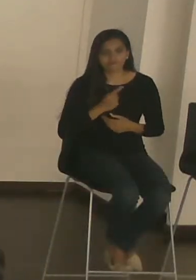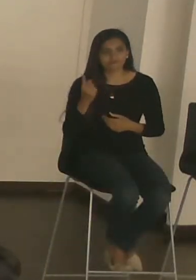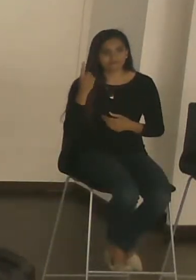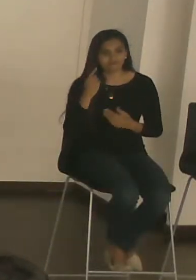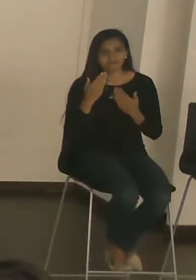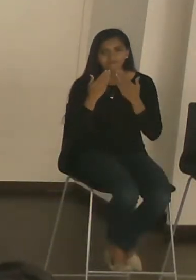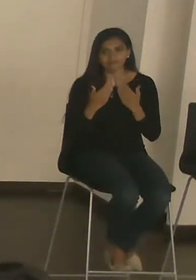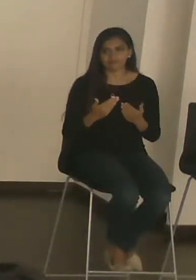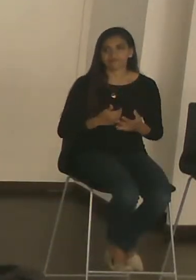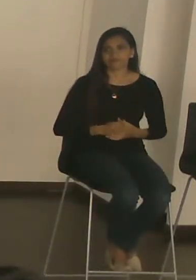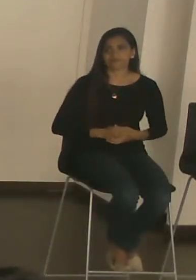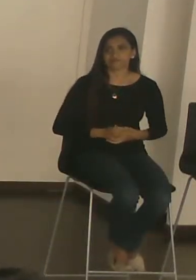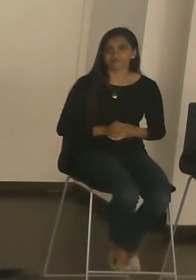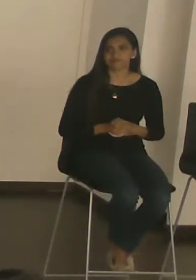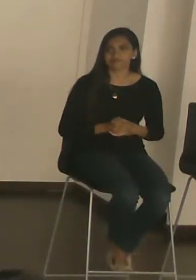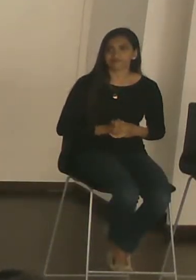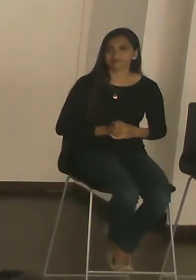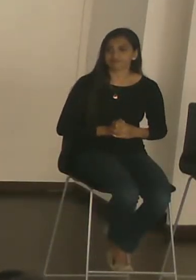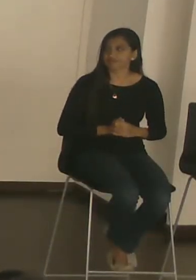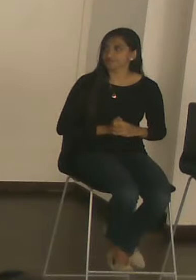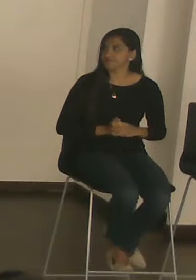next.